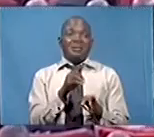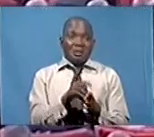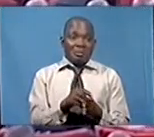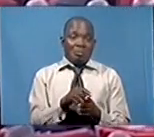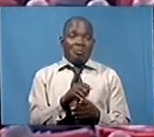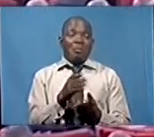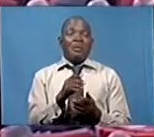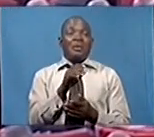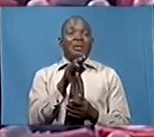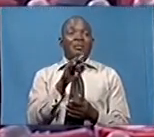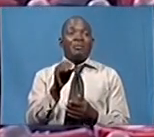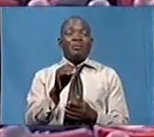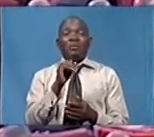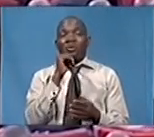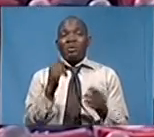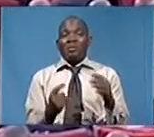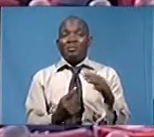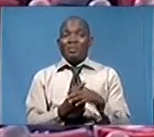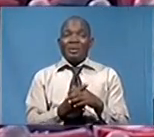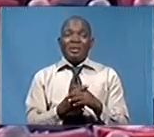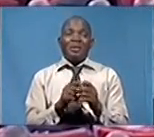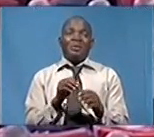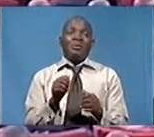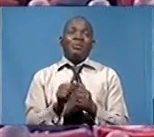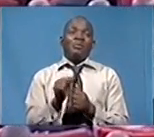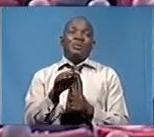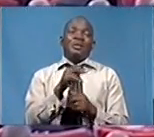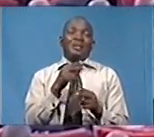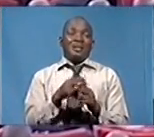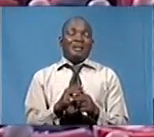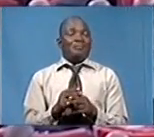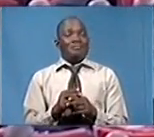appear against your name, you can't.